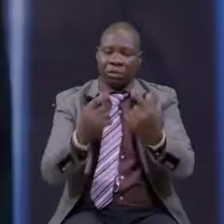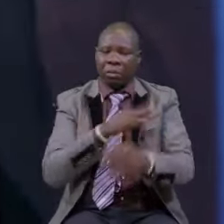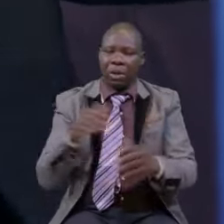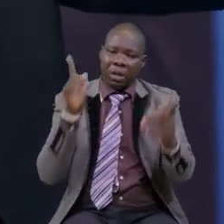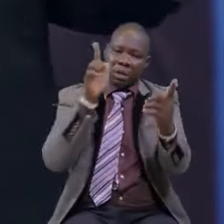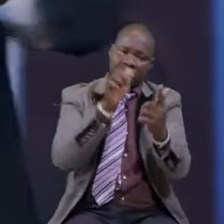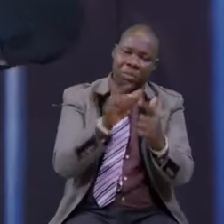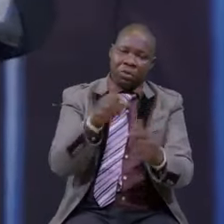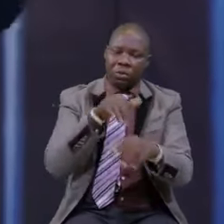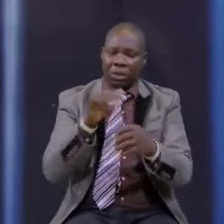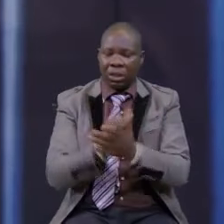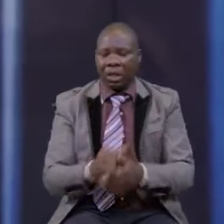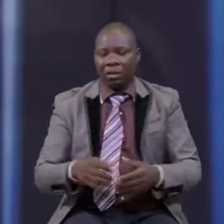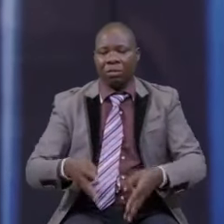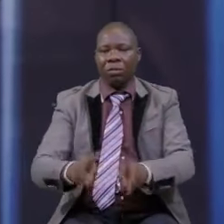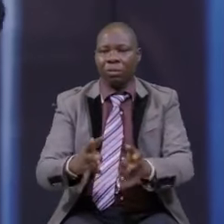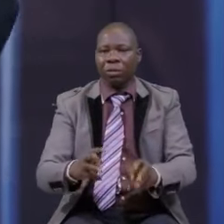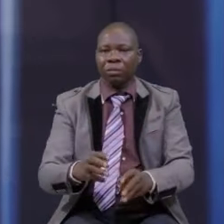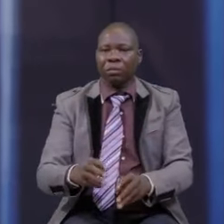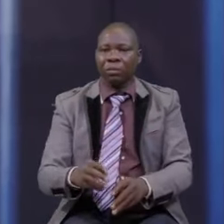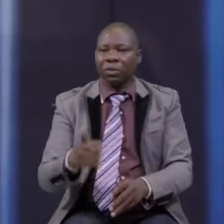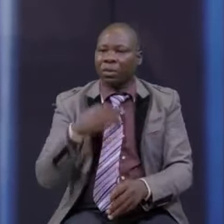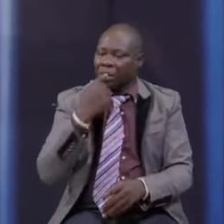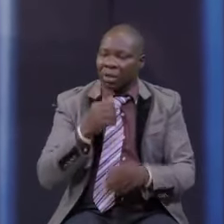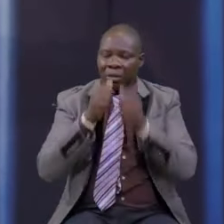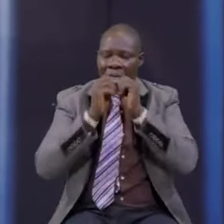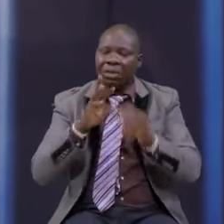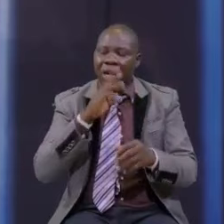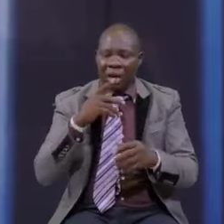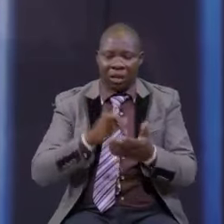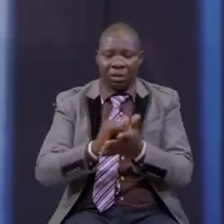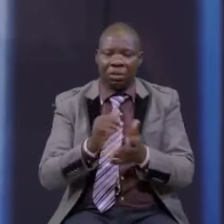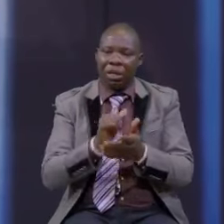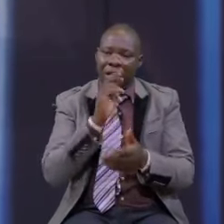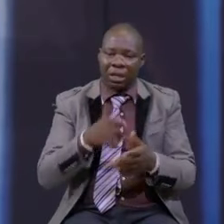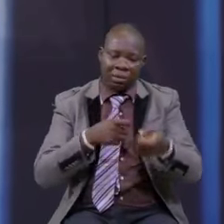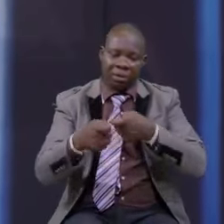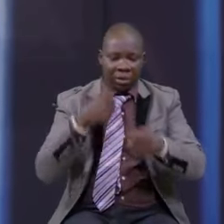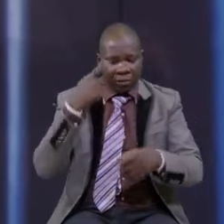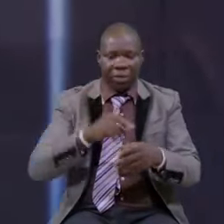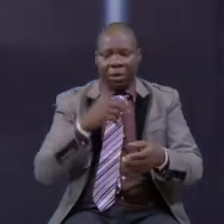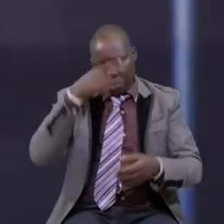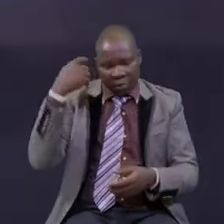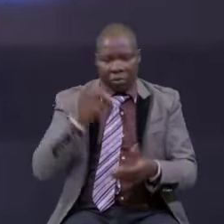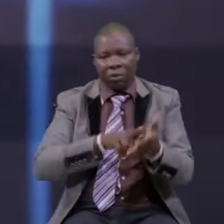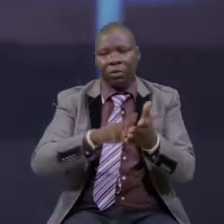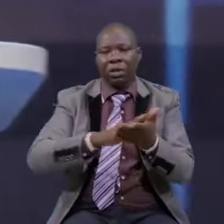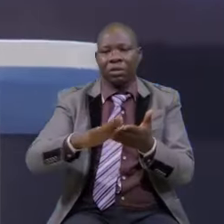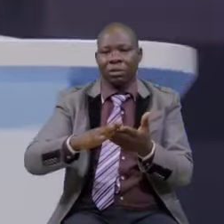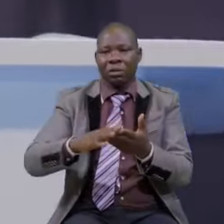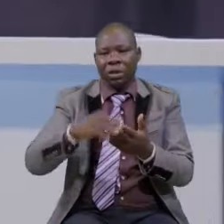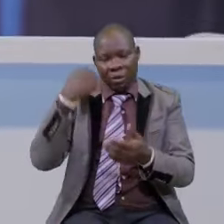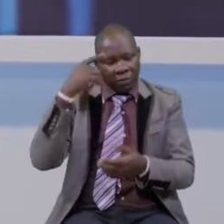say, blessed are they which are persecuted for righteousness' sake, for theirs is the kingdom of heaven. It's those